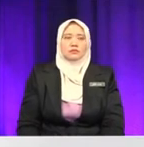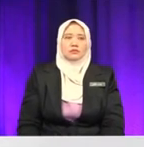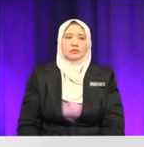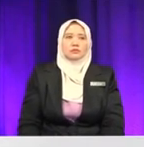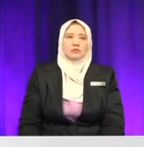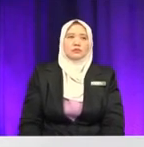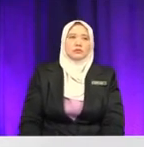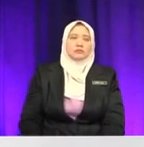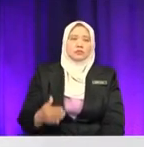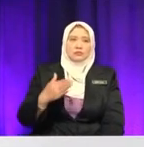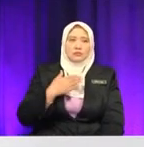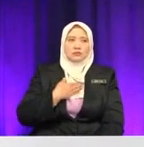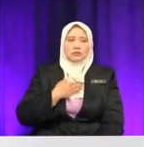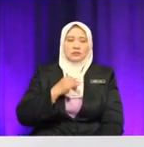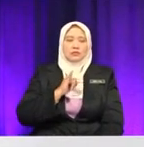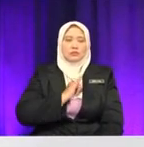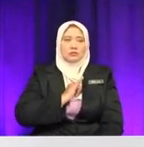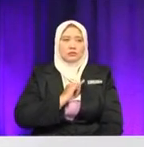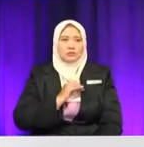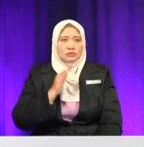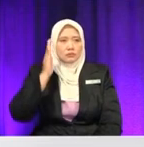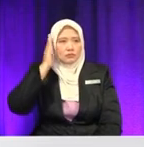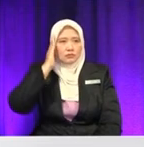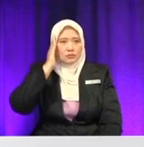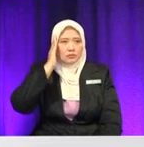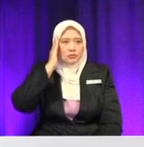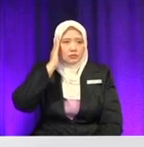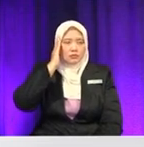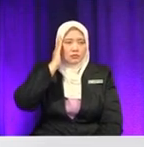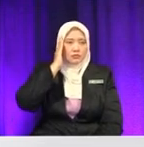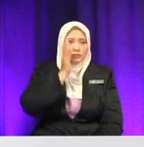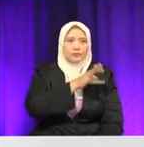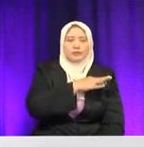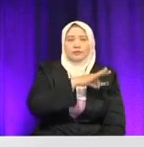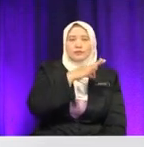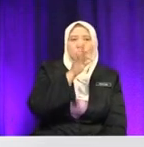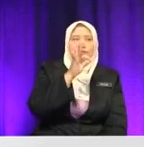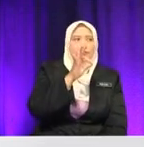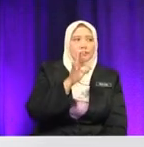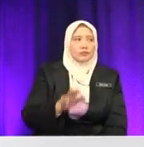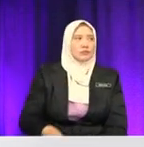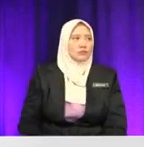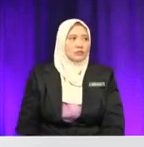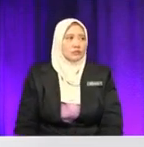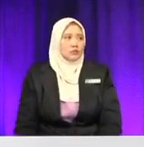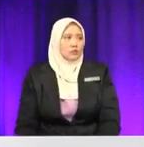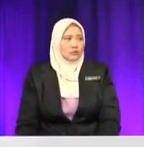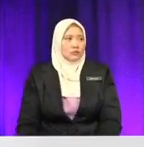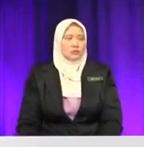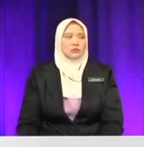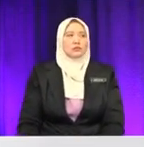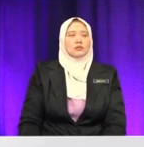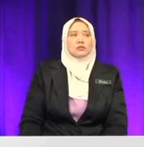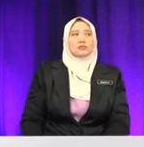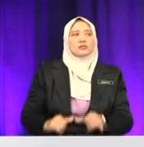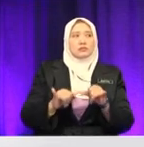Personally, I believe that the benefits of staying fit and healthy is increase new health behavior